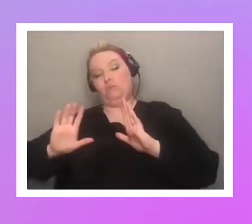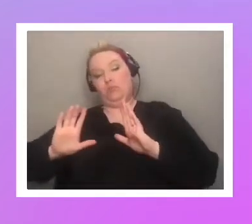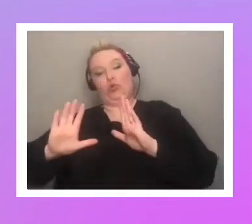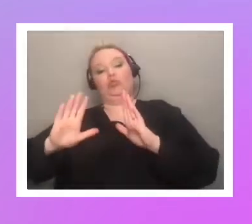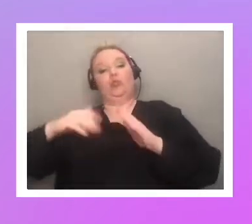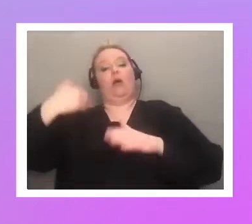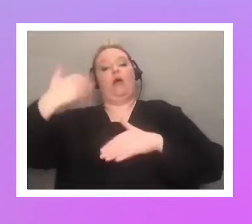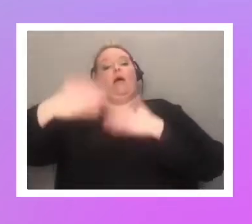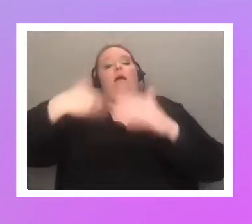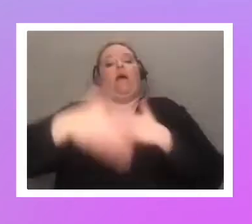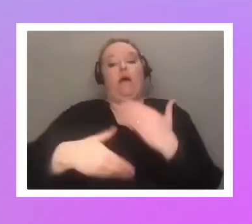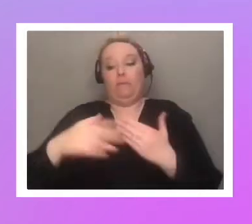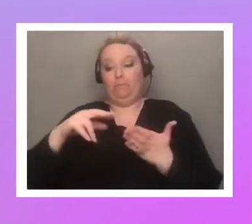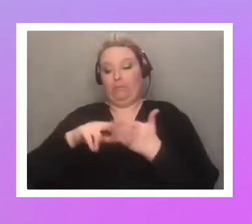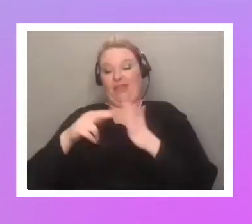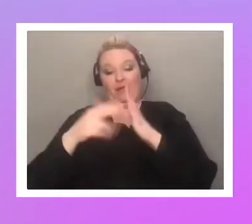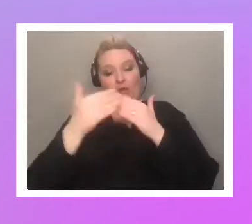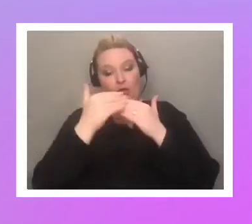integrate accessibility